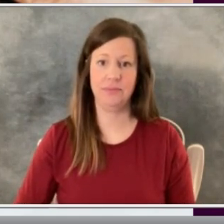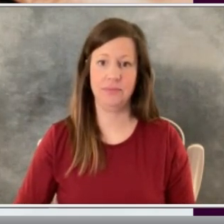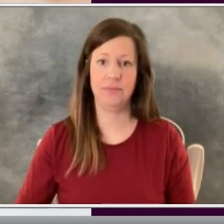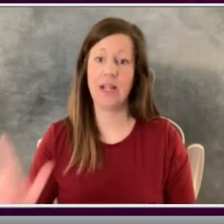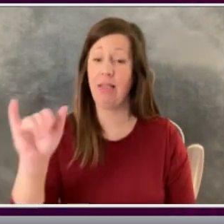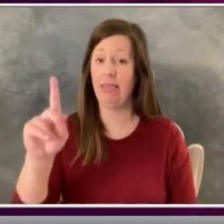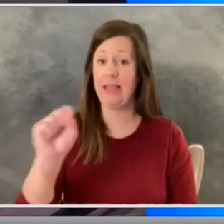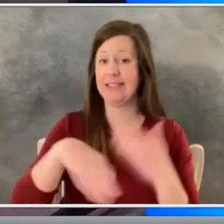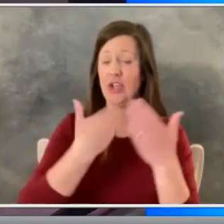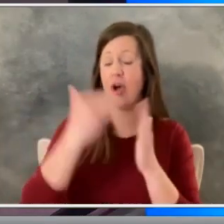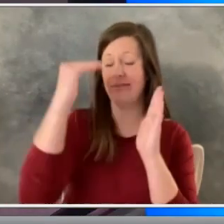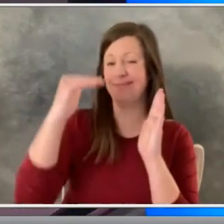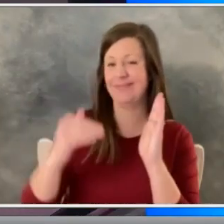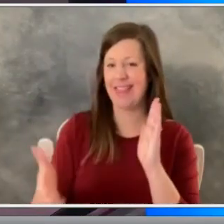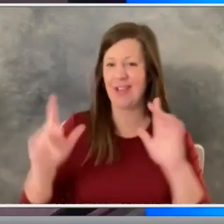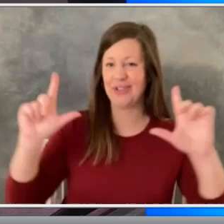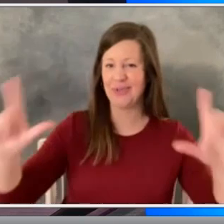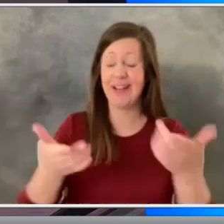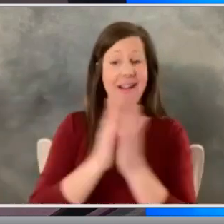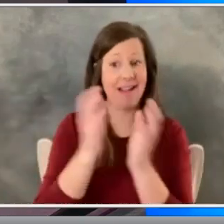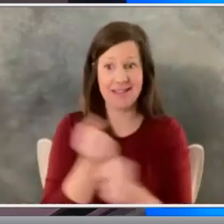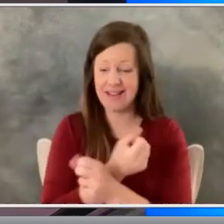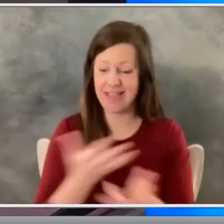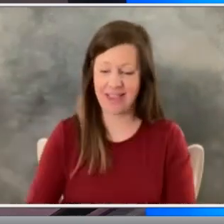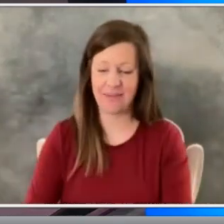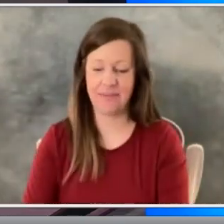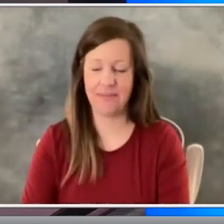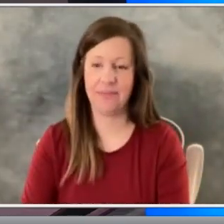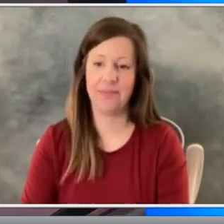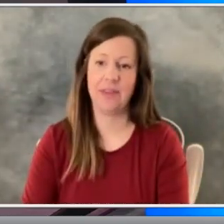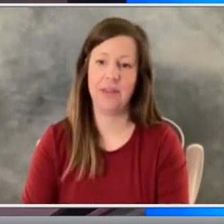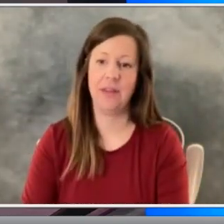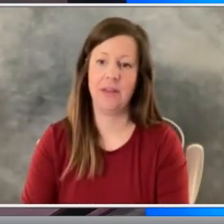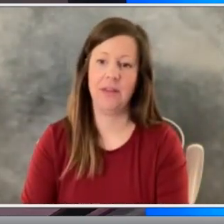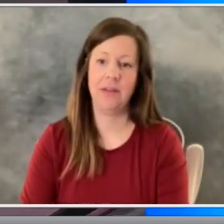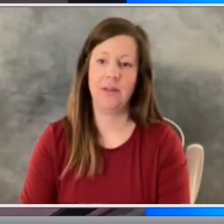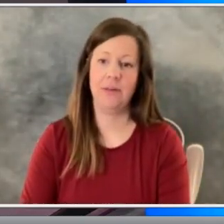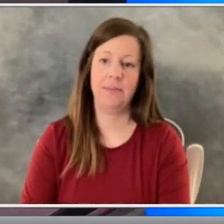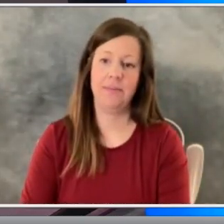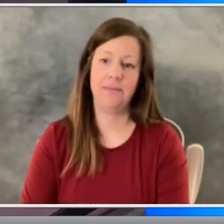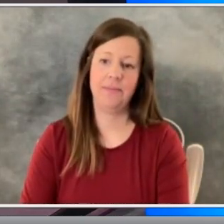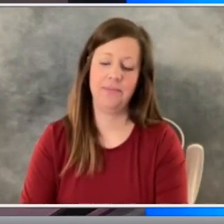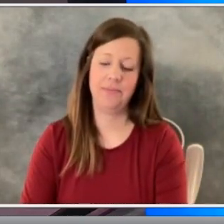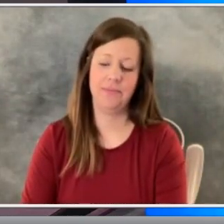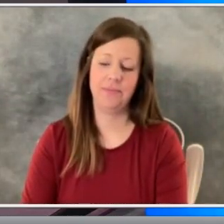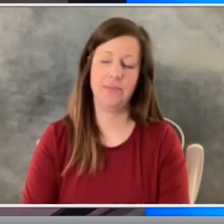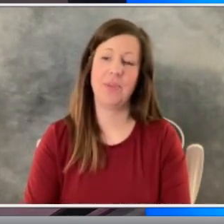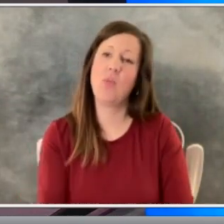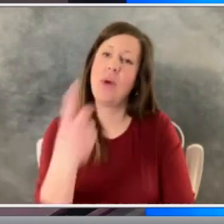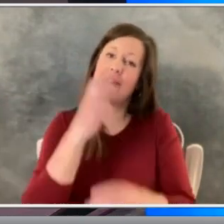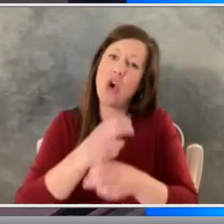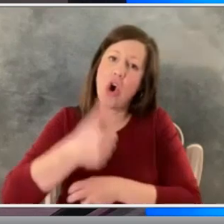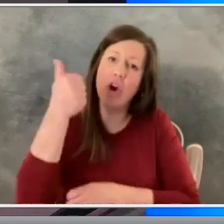Ask anything. We're going to talk about something real tough right now. One of the toughest decisions a family can make is when to place their loved one in